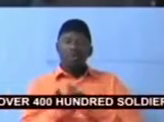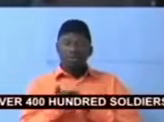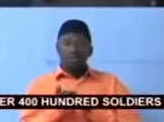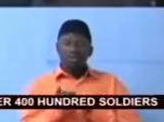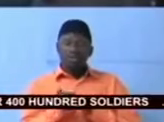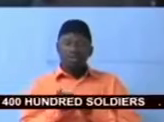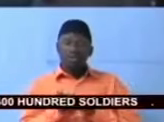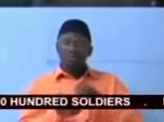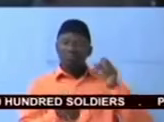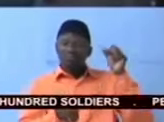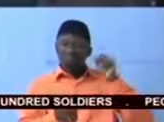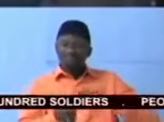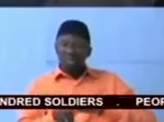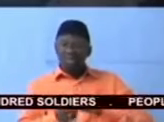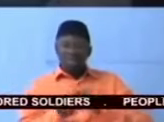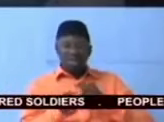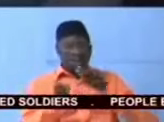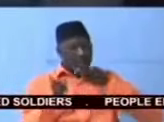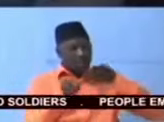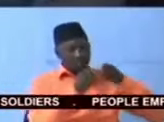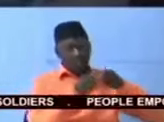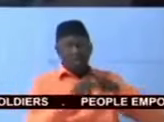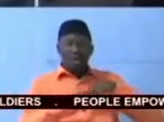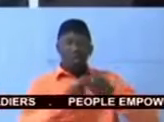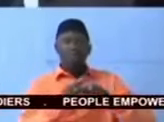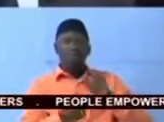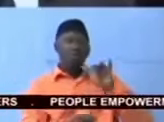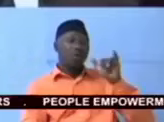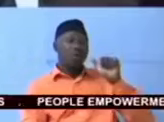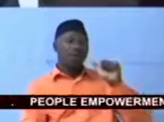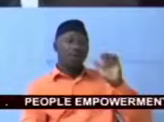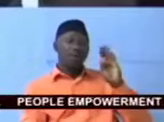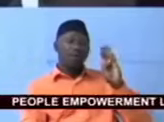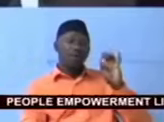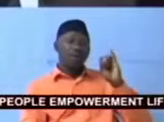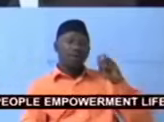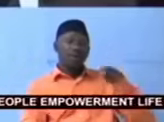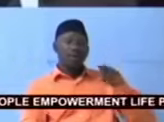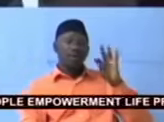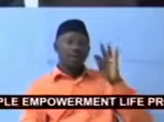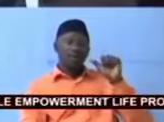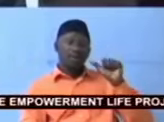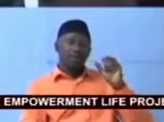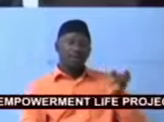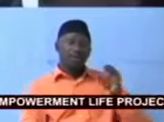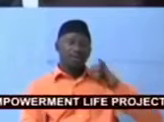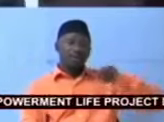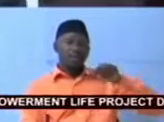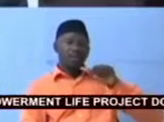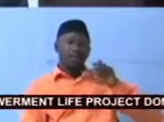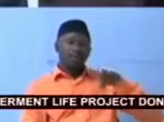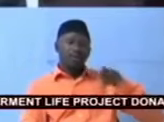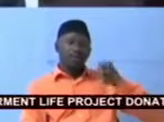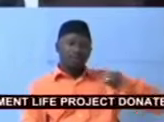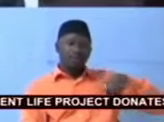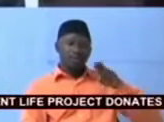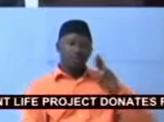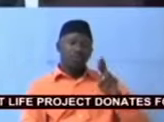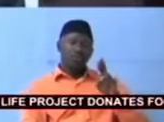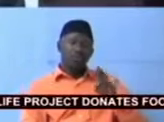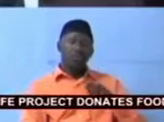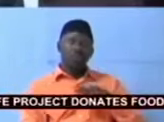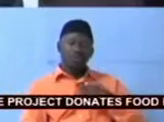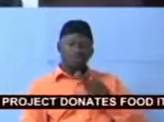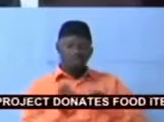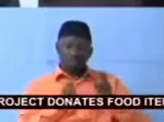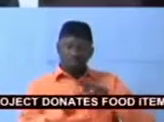on the 7th March 2015. Ci way go xamne ni dañ fatal Yaya Binta Diadju. The report was brought to the attention of His Excellency the